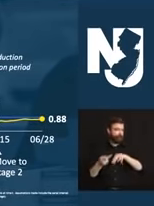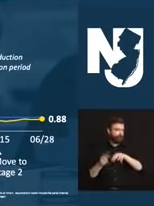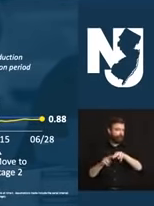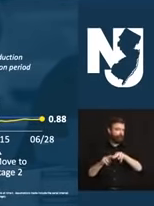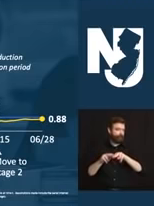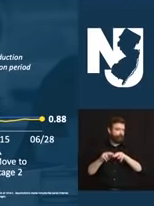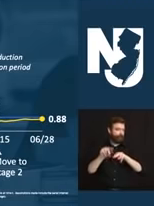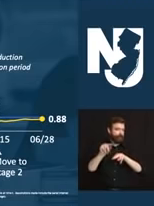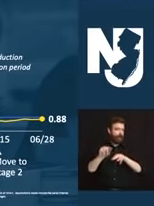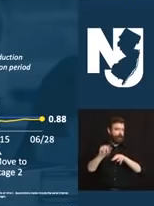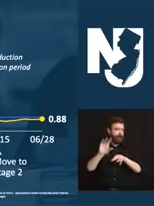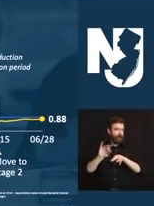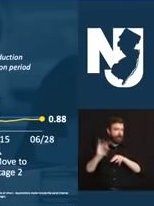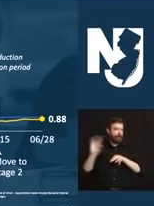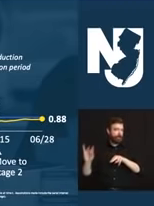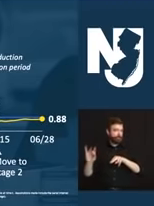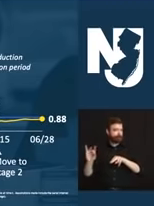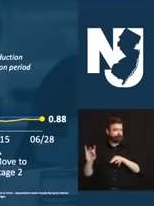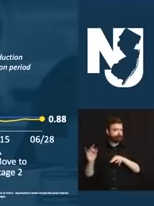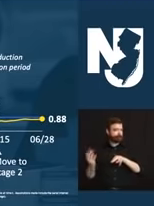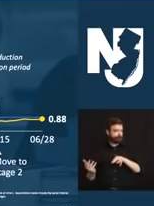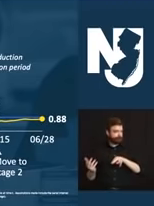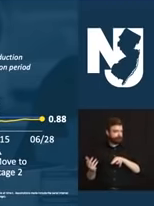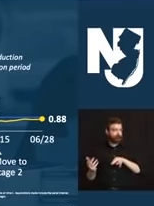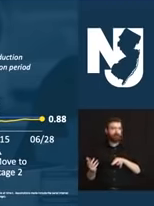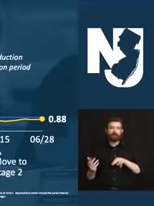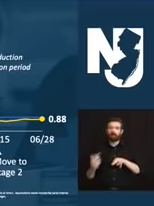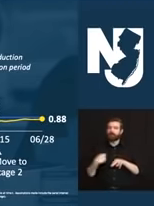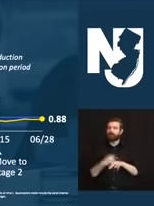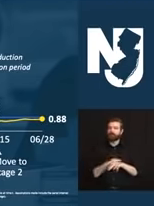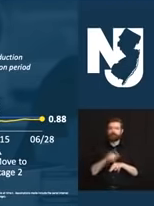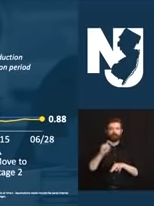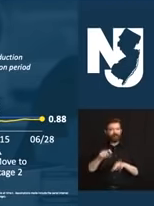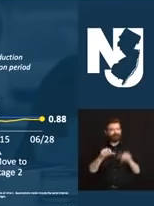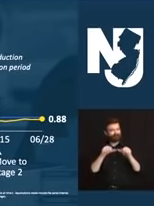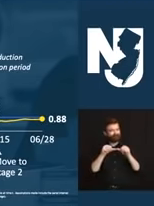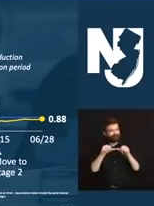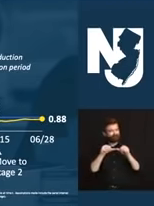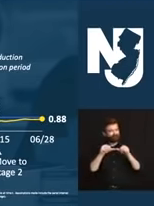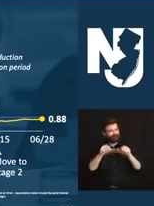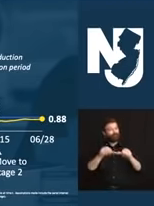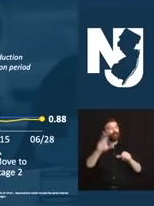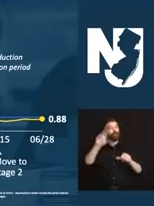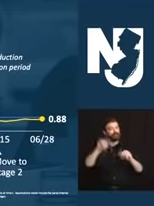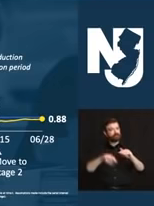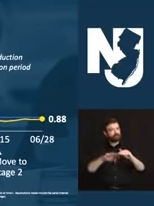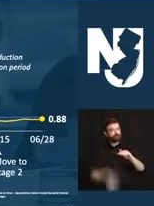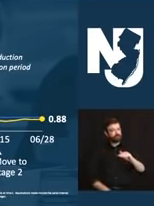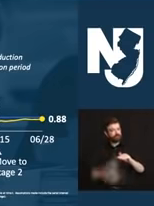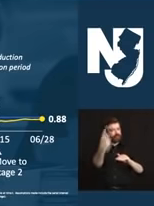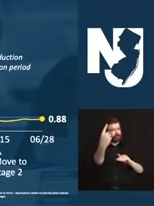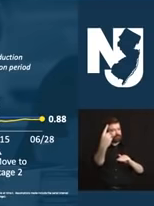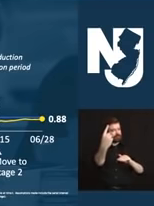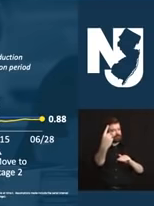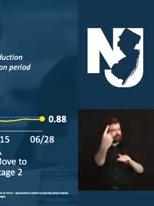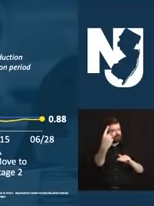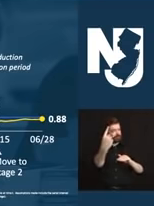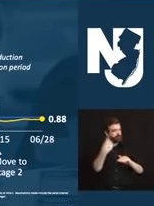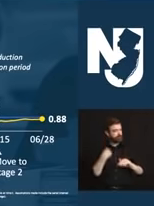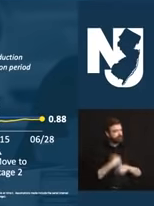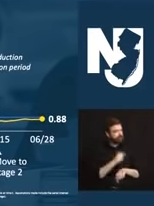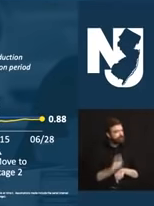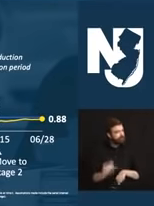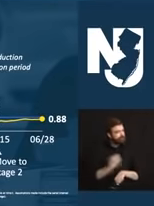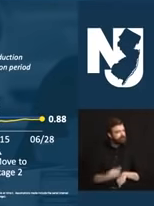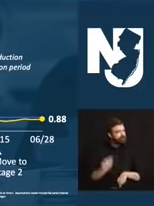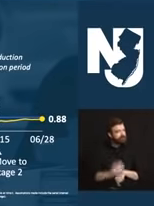0.88. Again, we must keep this number below 1 at all costs, and we must work harder than ever to keep it from going higher than it